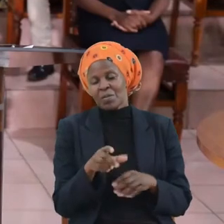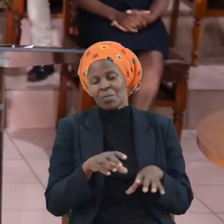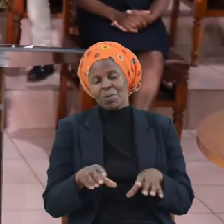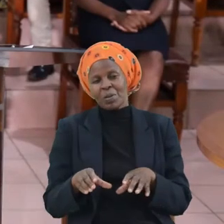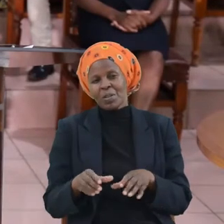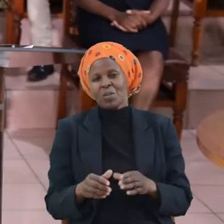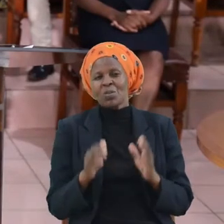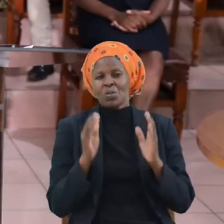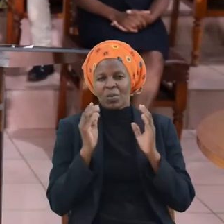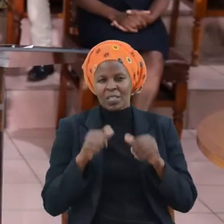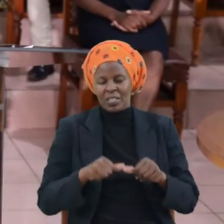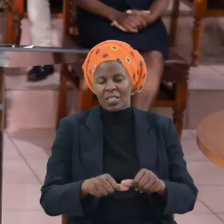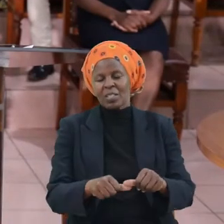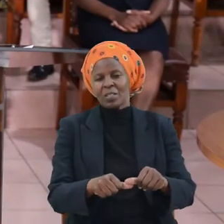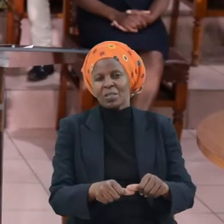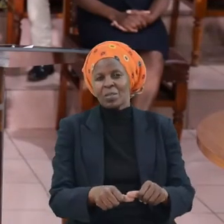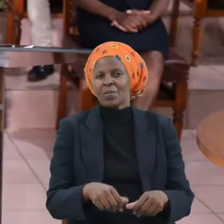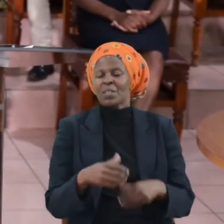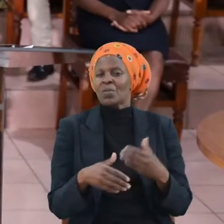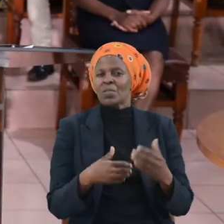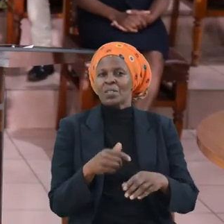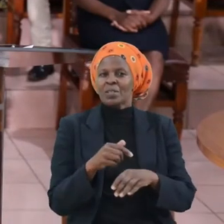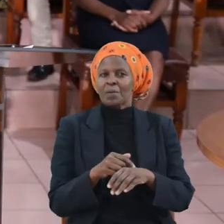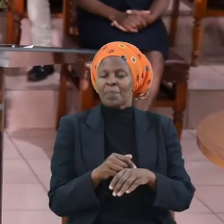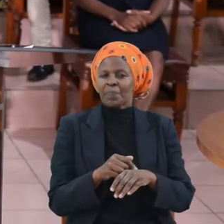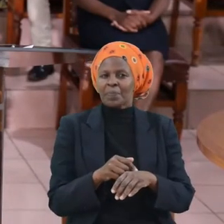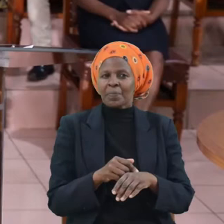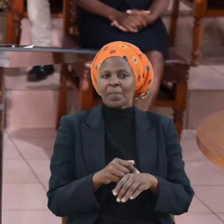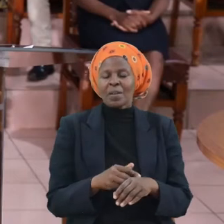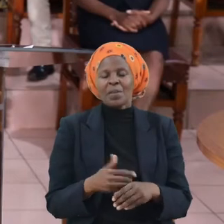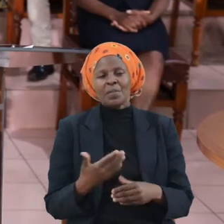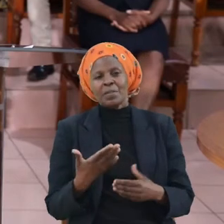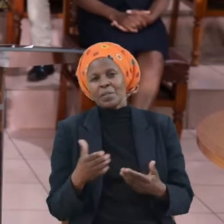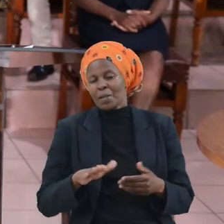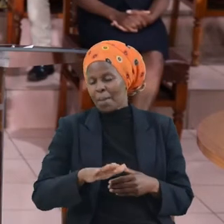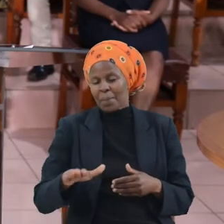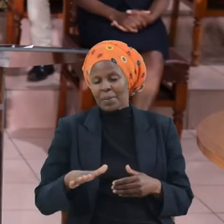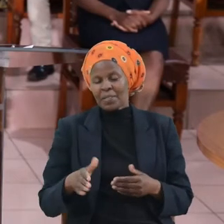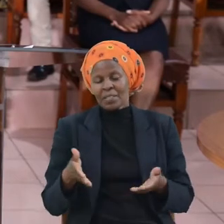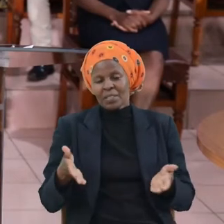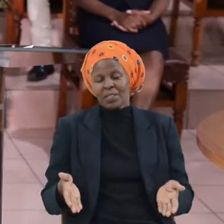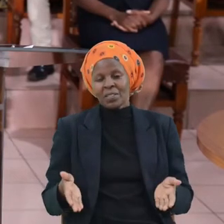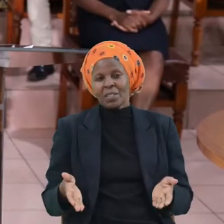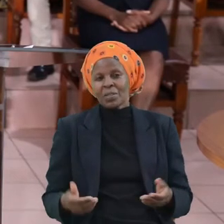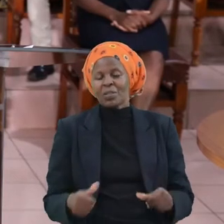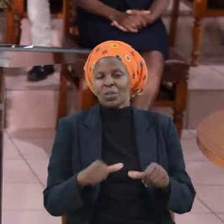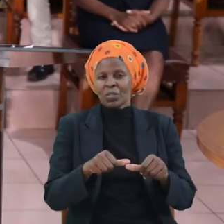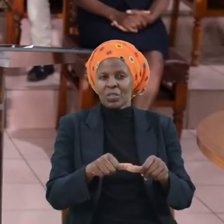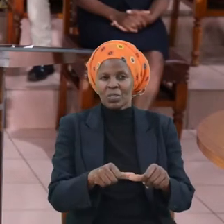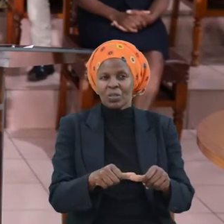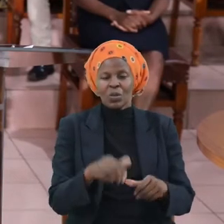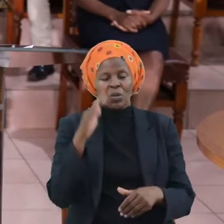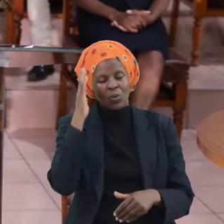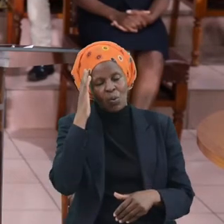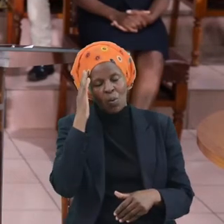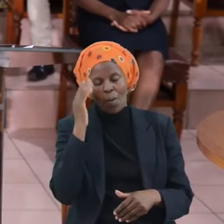will continue with the same thing tomorrow, the same time, the same place, here, as we continue to know more